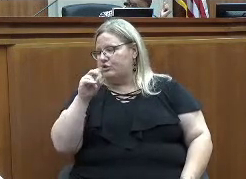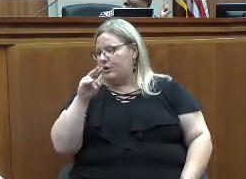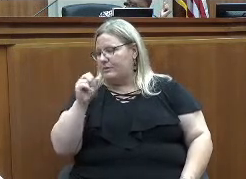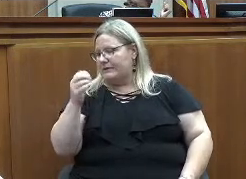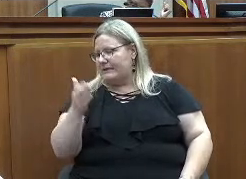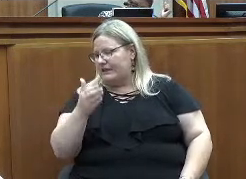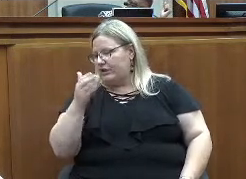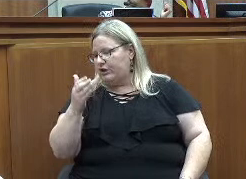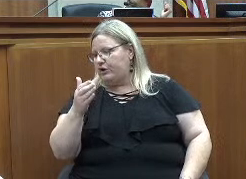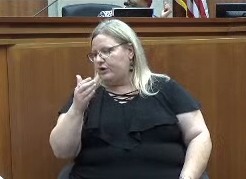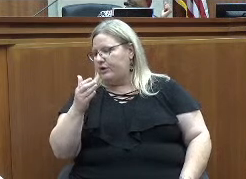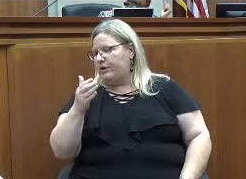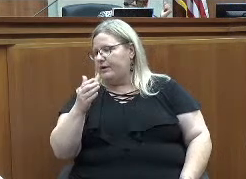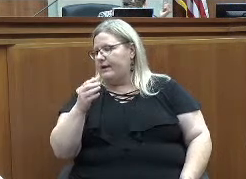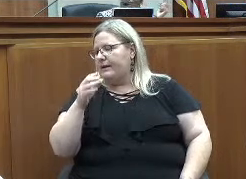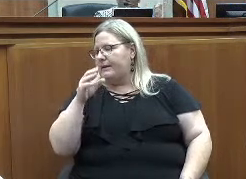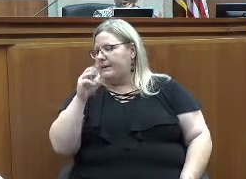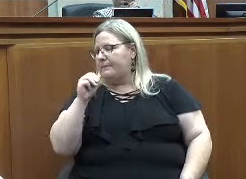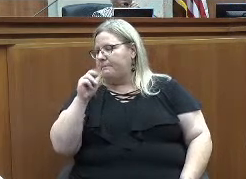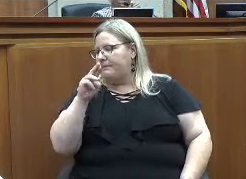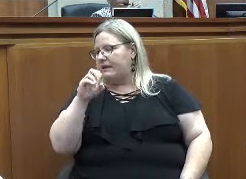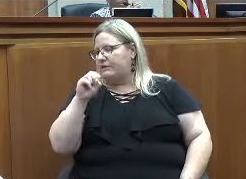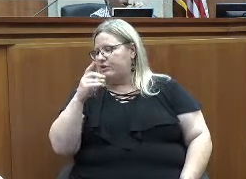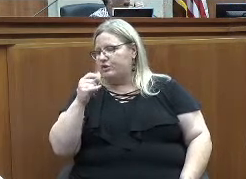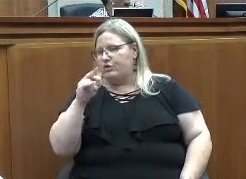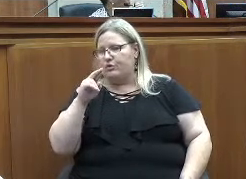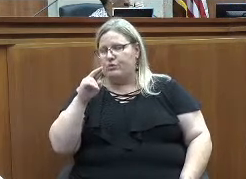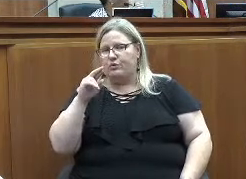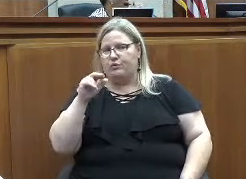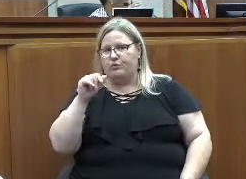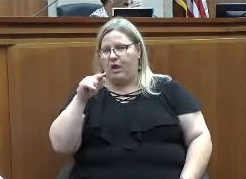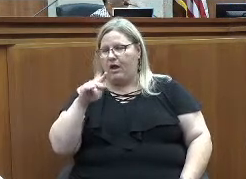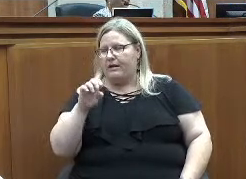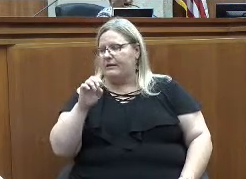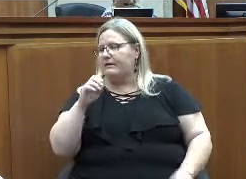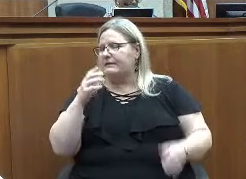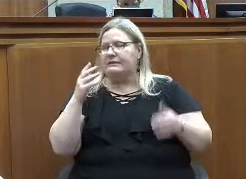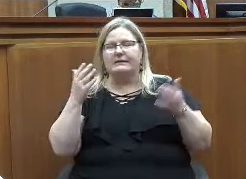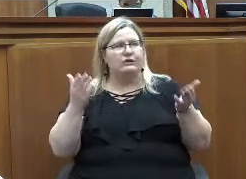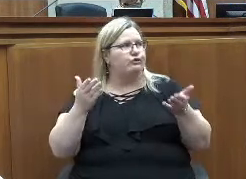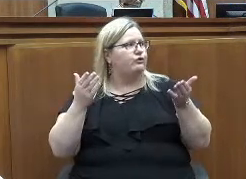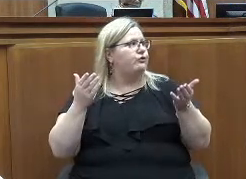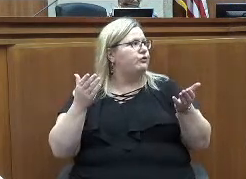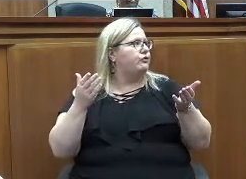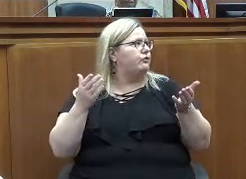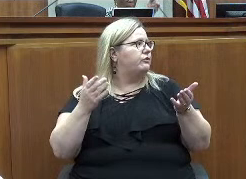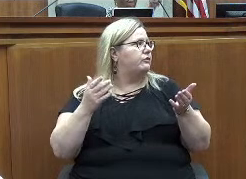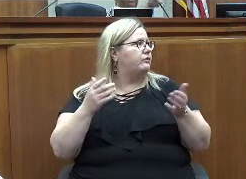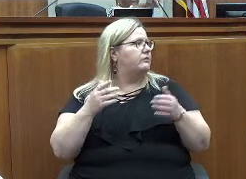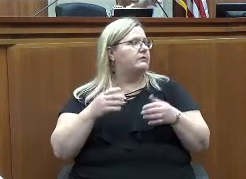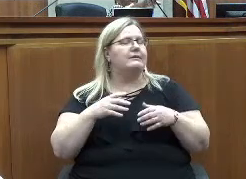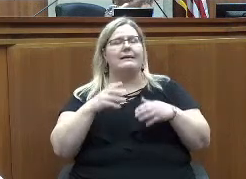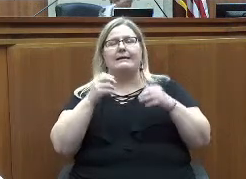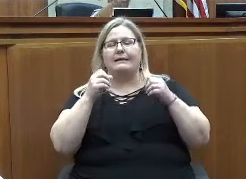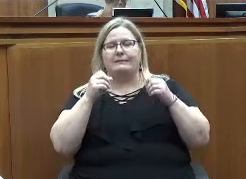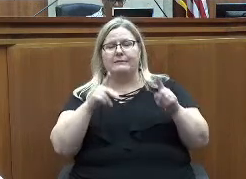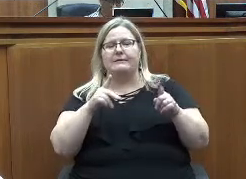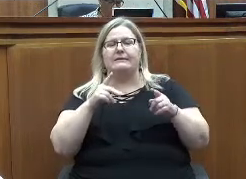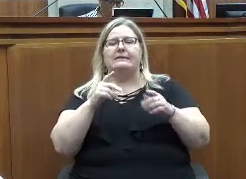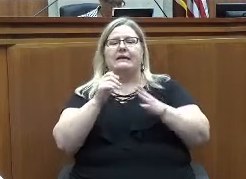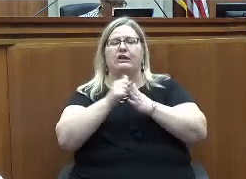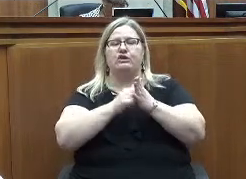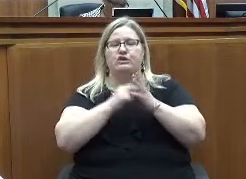Rock is present. Ms. Gautier? Ms. Gautier is not present. We have a quorum. Thank you. First item, please. Your consent agenda is ready for